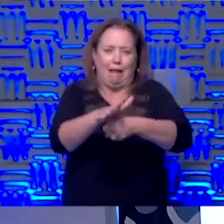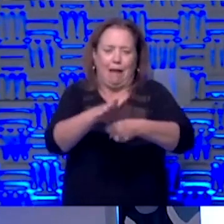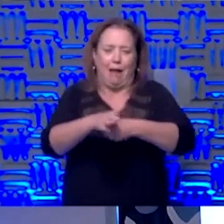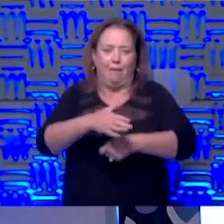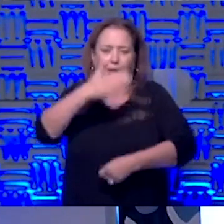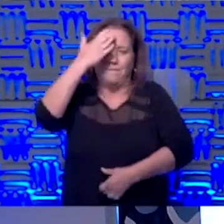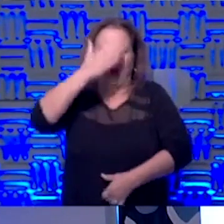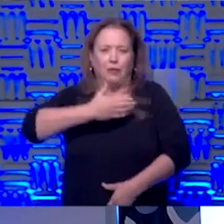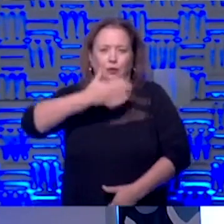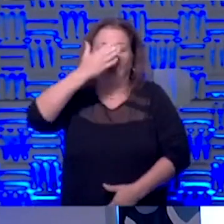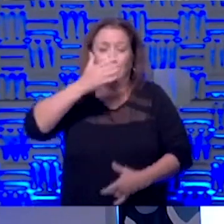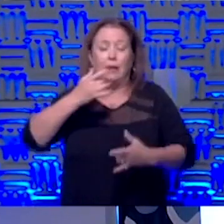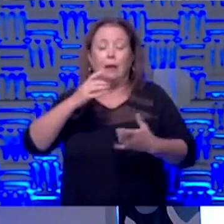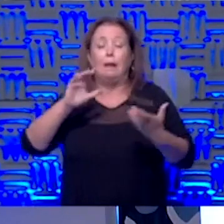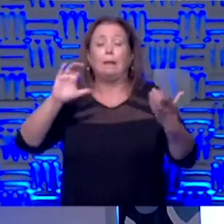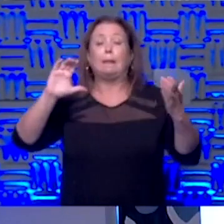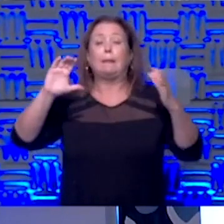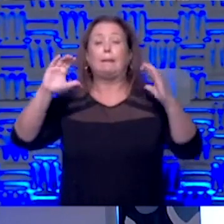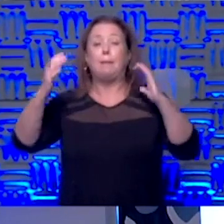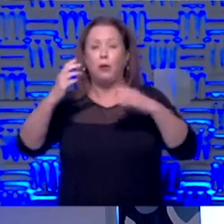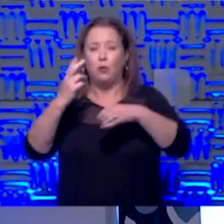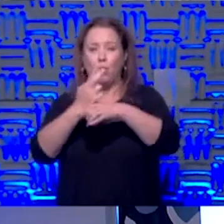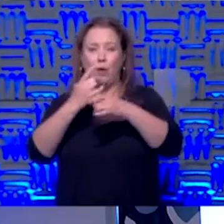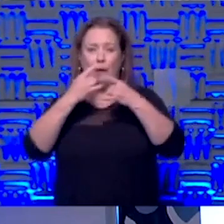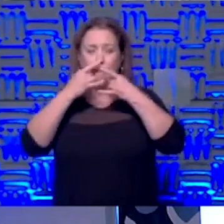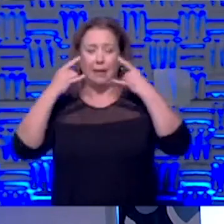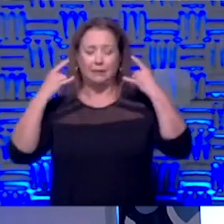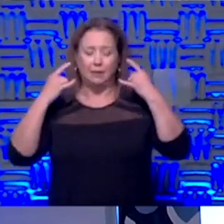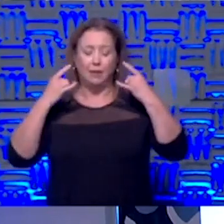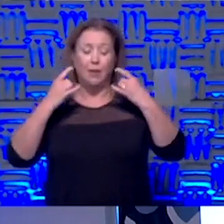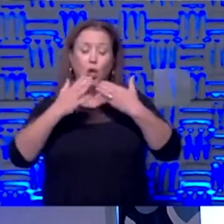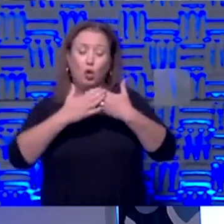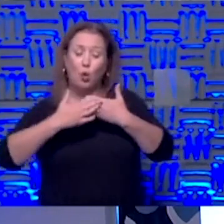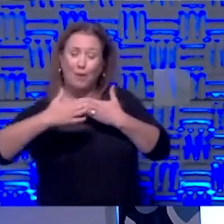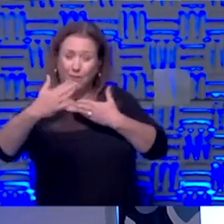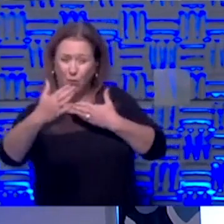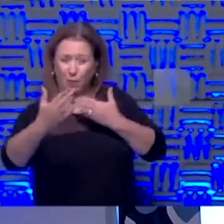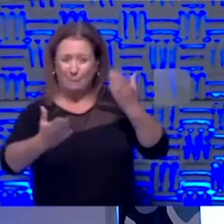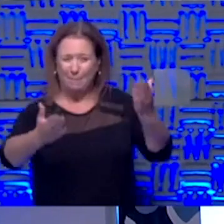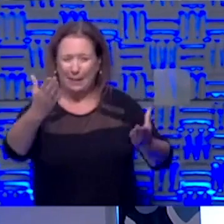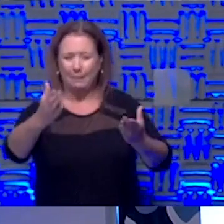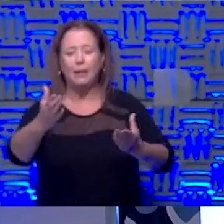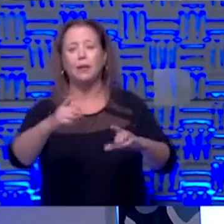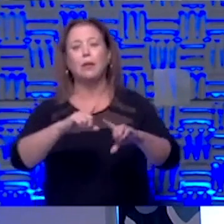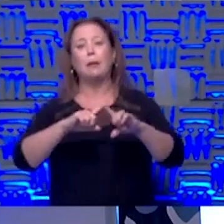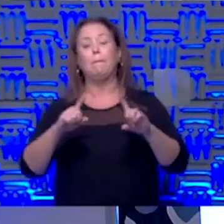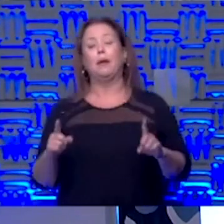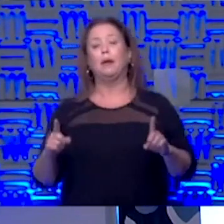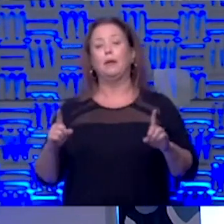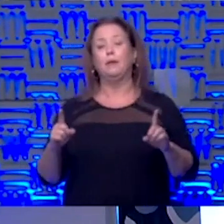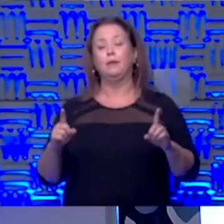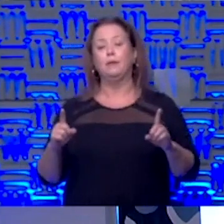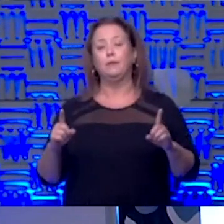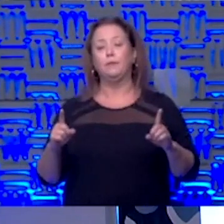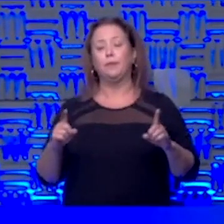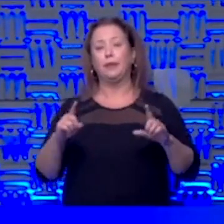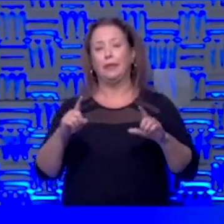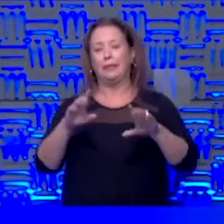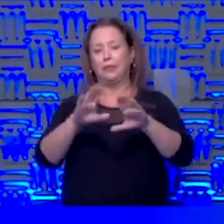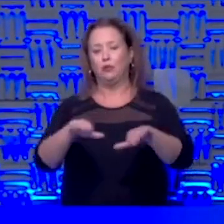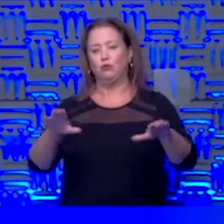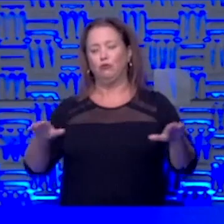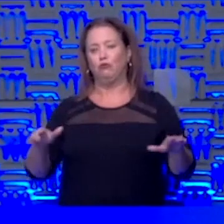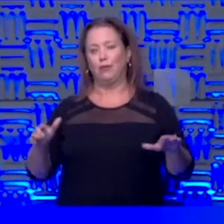barrier compared to the mask. I think moving forward, that can be something that can be looked at. But the best thing that we know about is if the